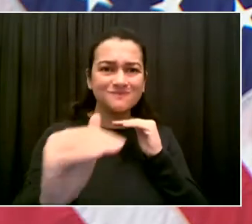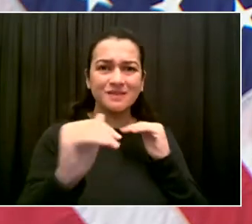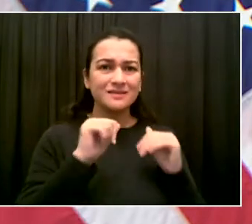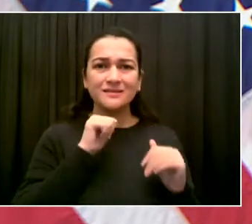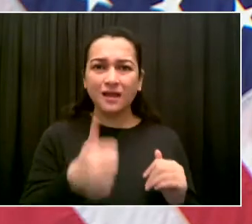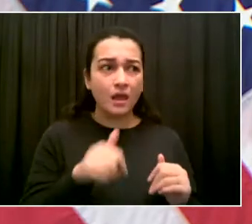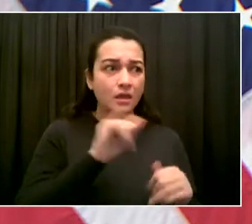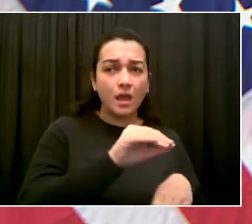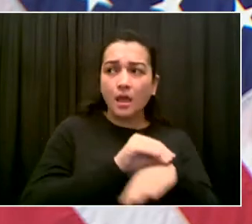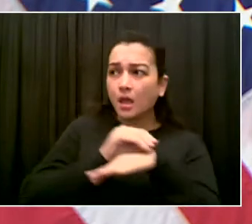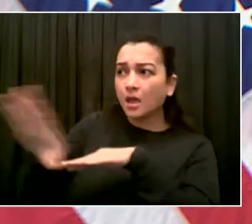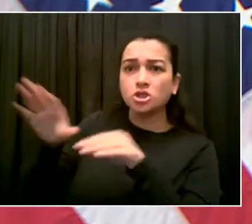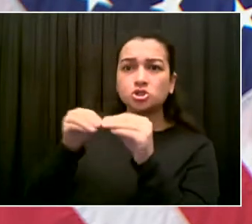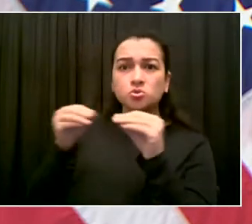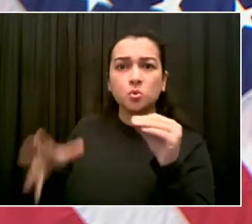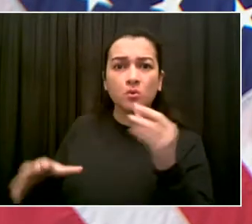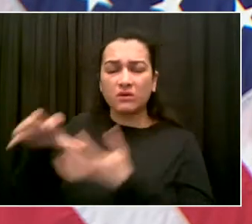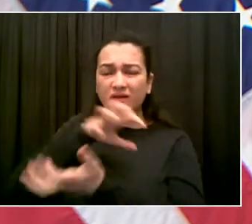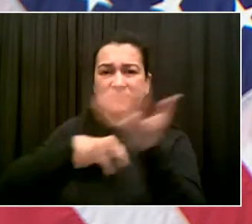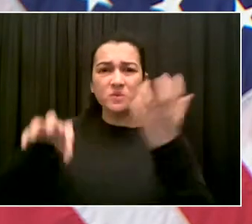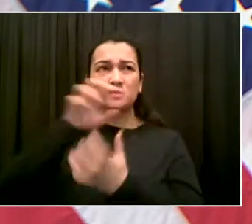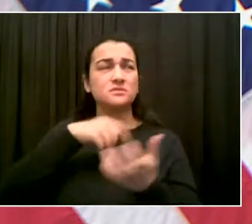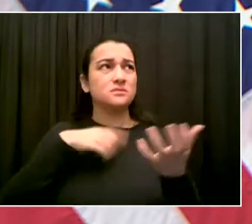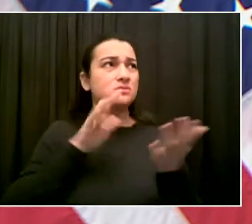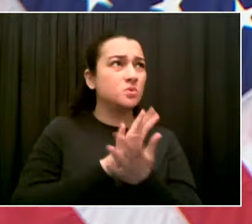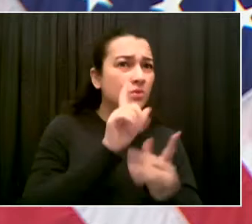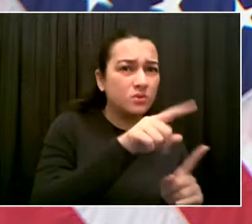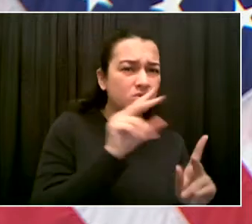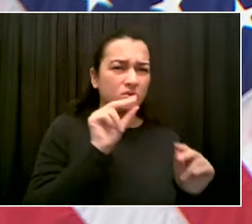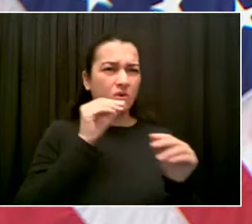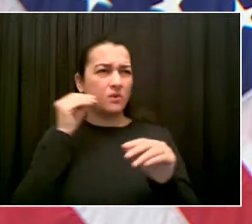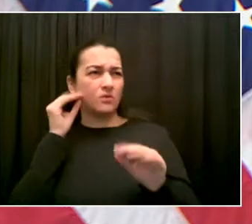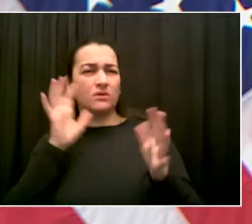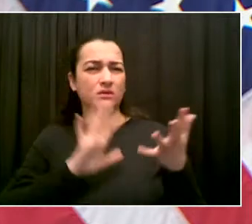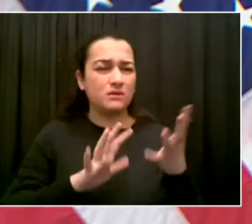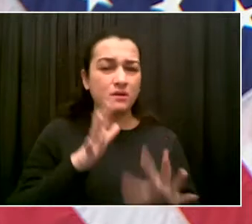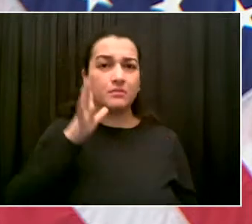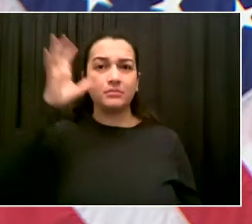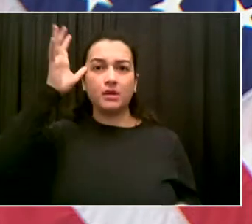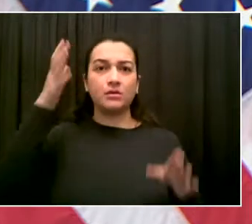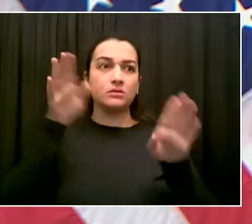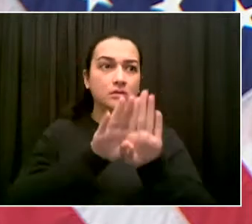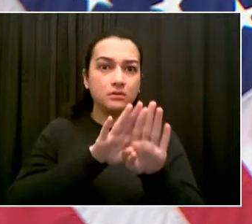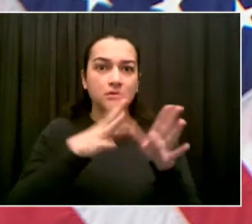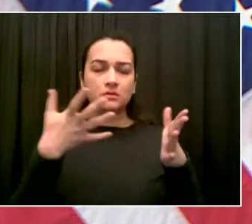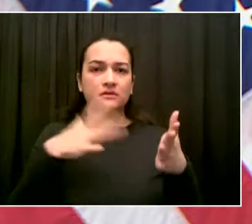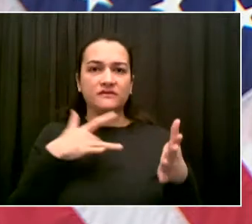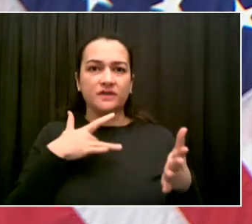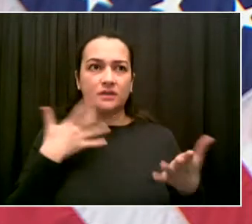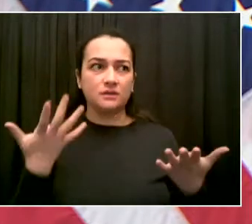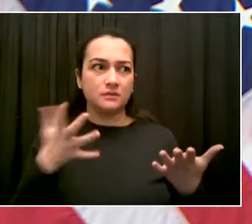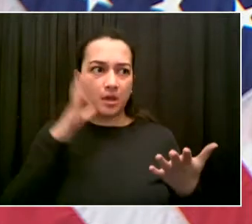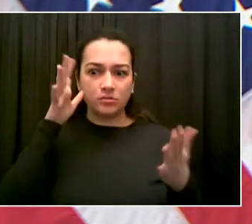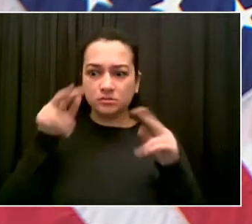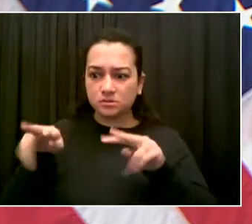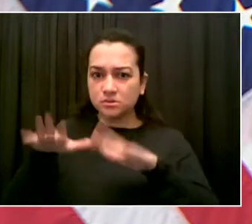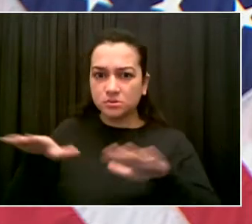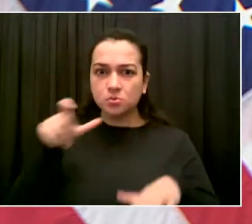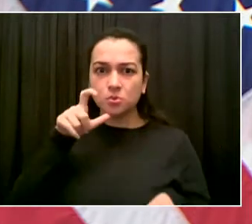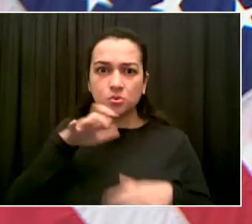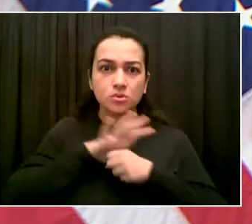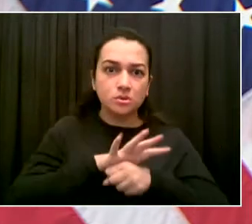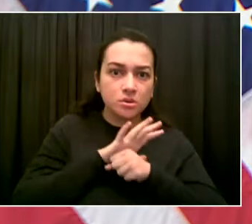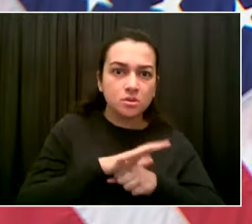more days in classrooms for New York City's children. And I happen to know one little Jaden's going to be really excited about that.